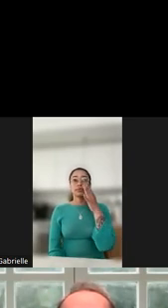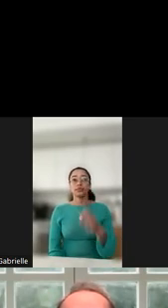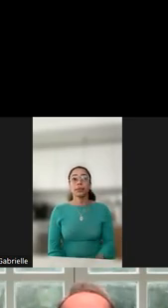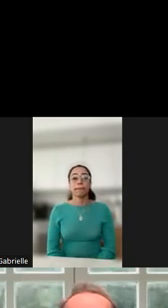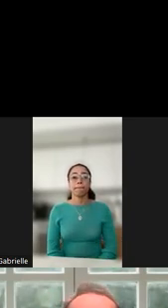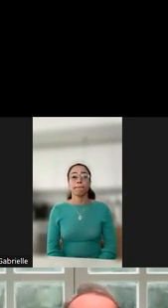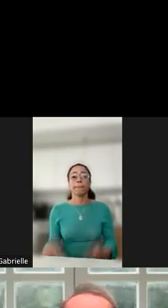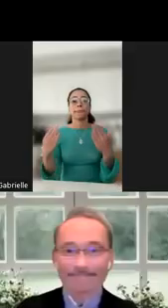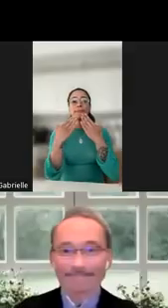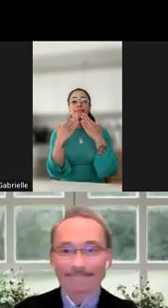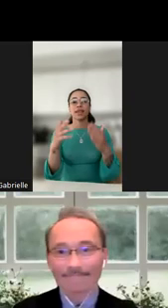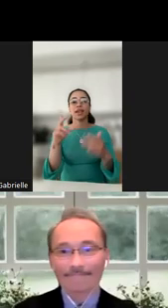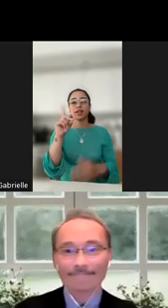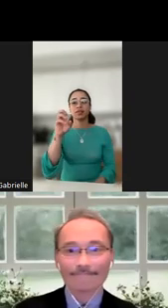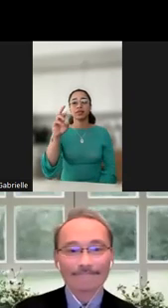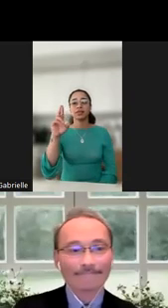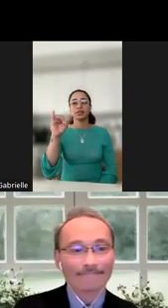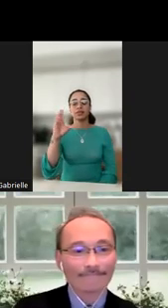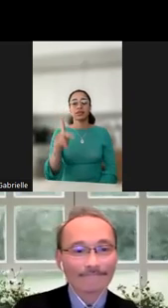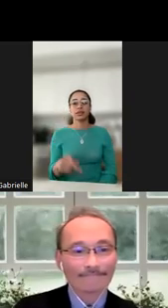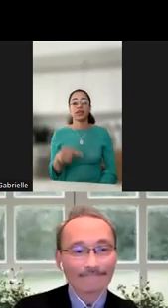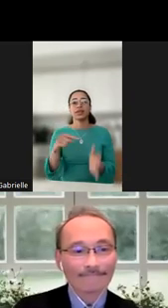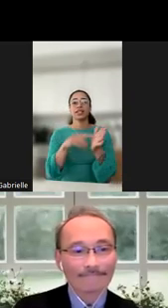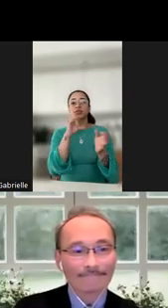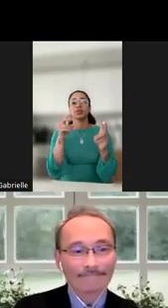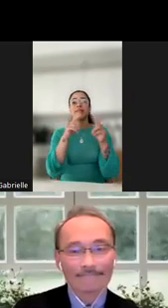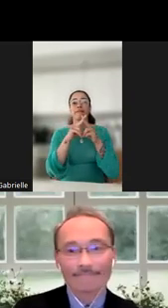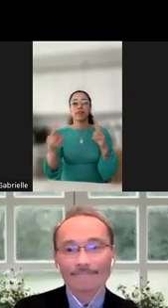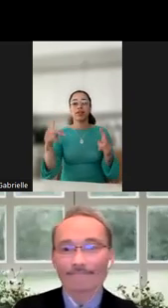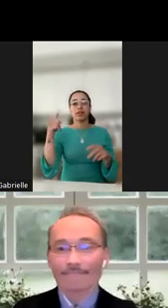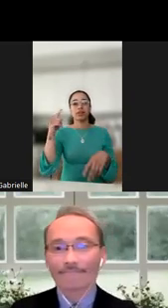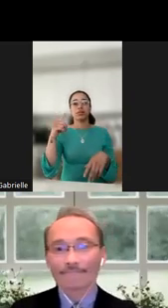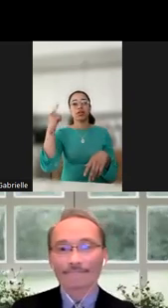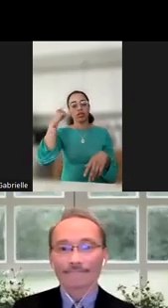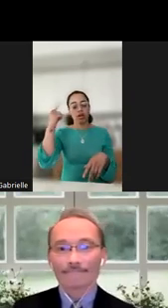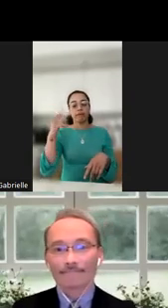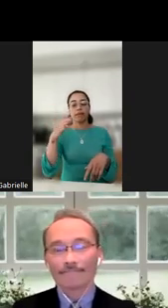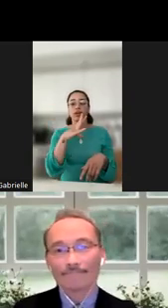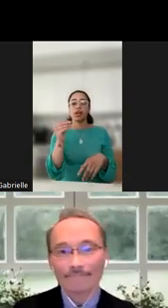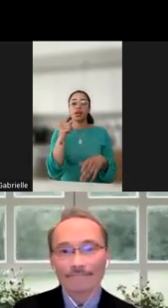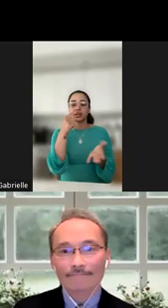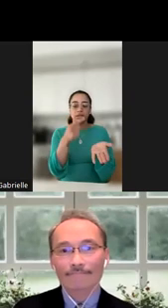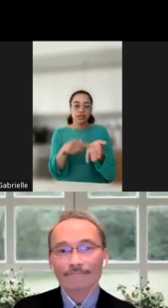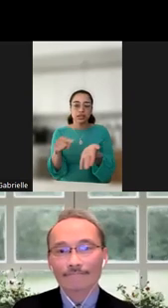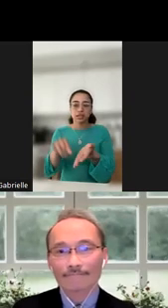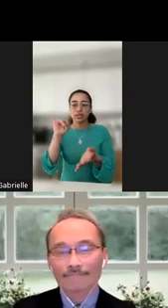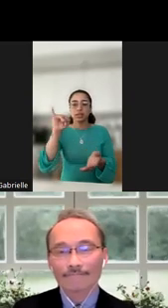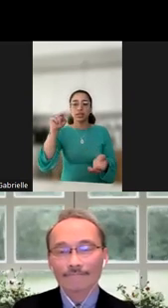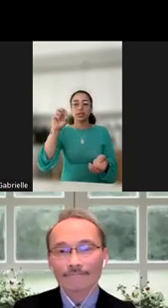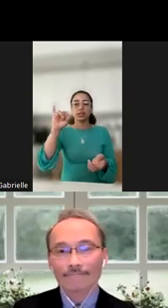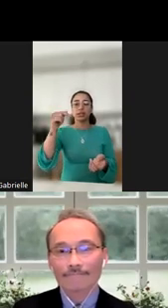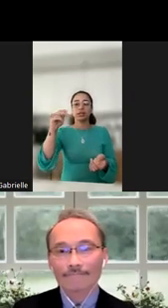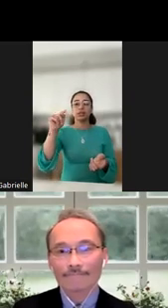Thank you, Derek. This was very thoughtful and insightful. And I think one key takeaway for me is just what